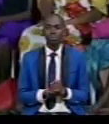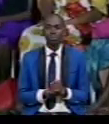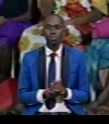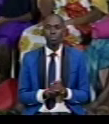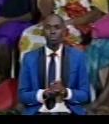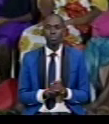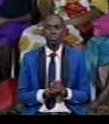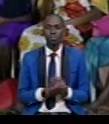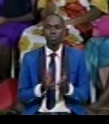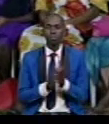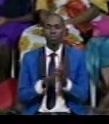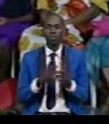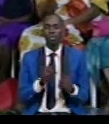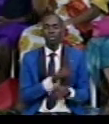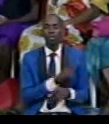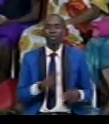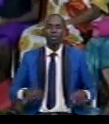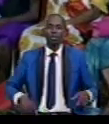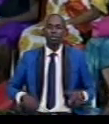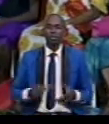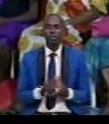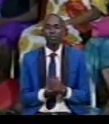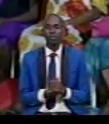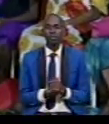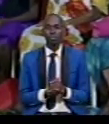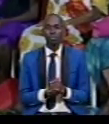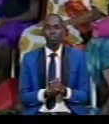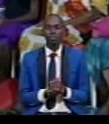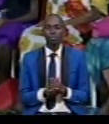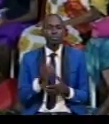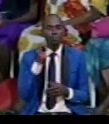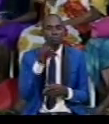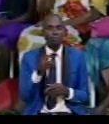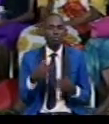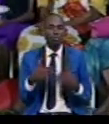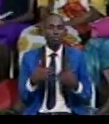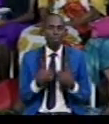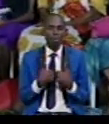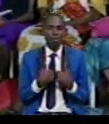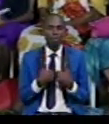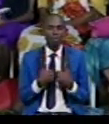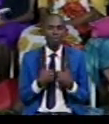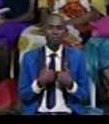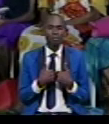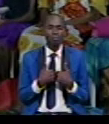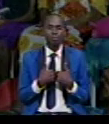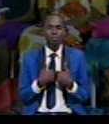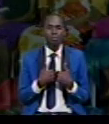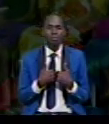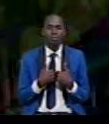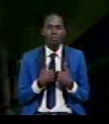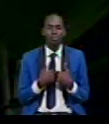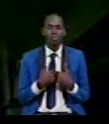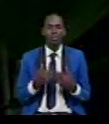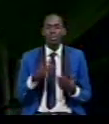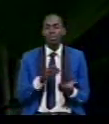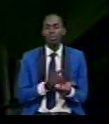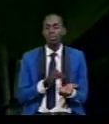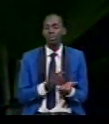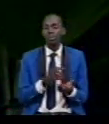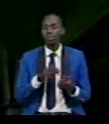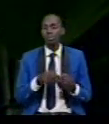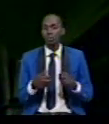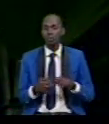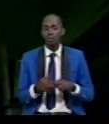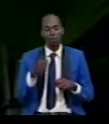Praise the Lord. Our sister, she has what we call dysfunctional uterine bleeding, or